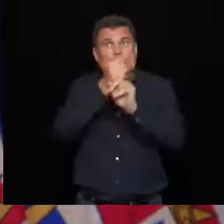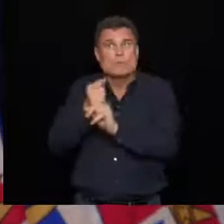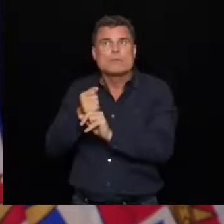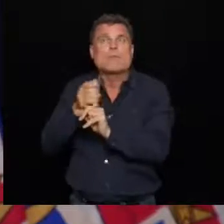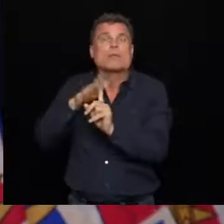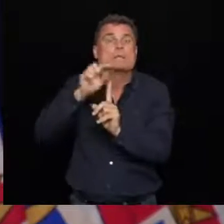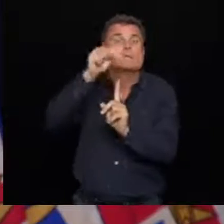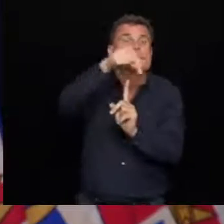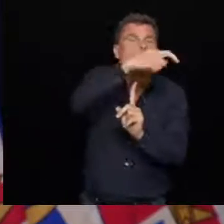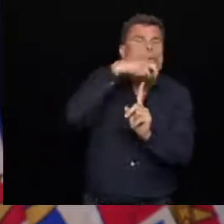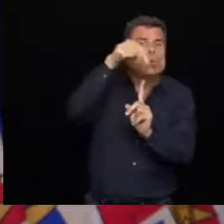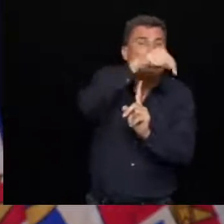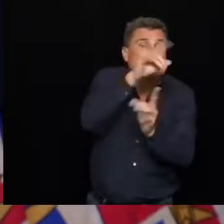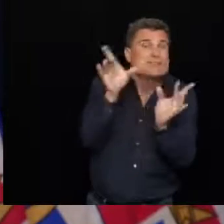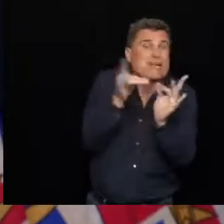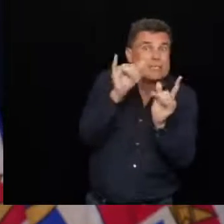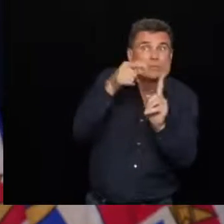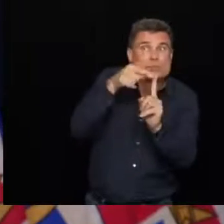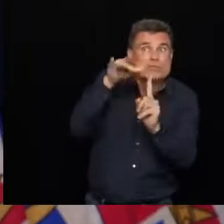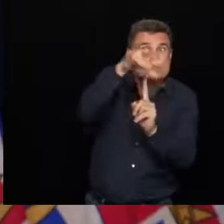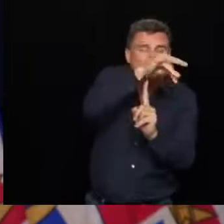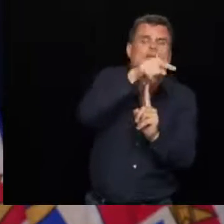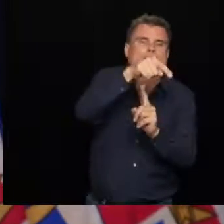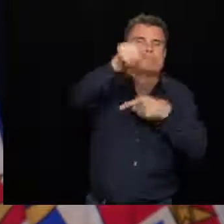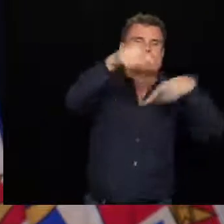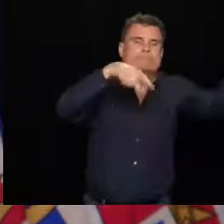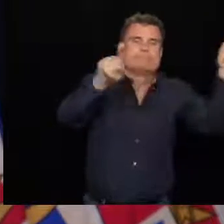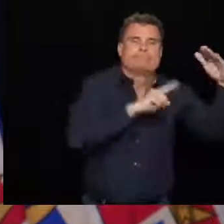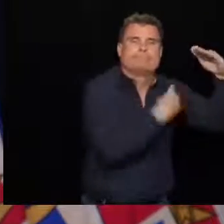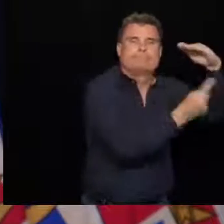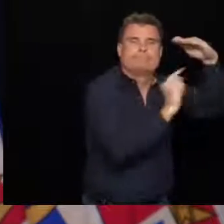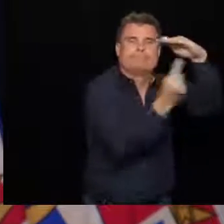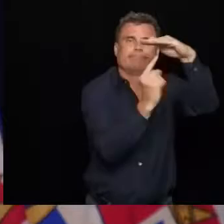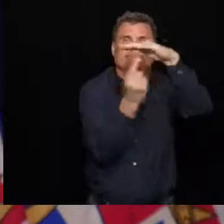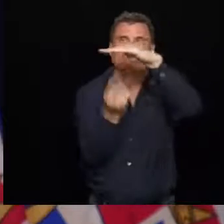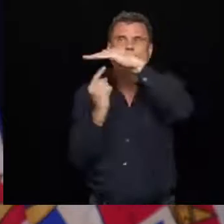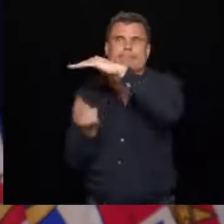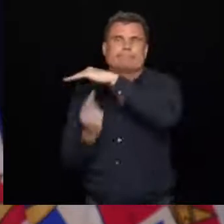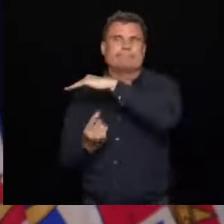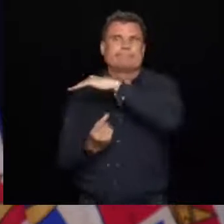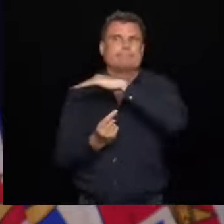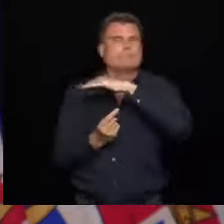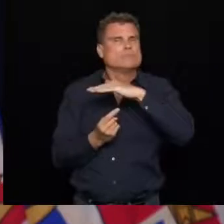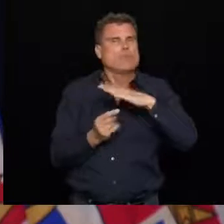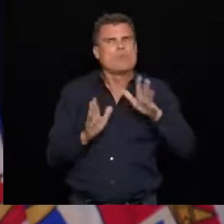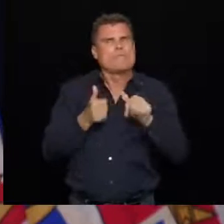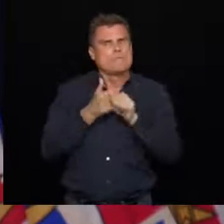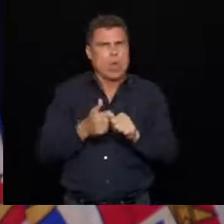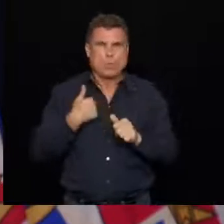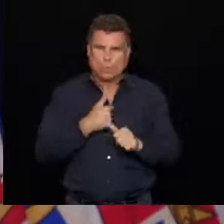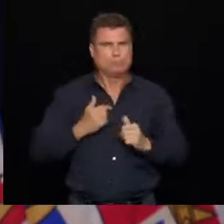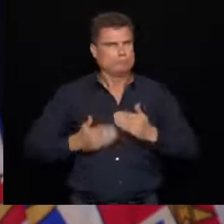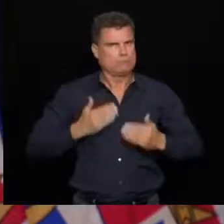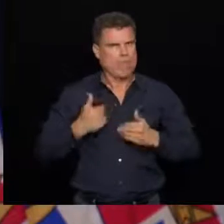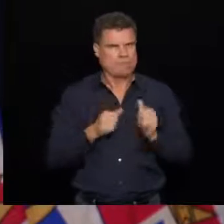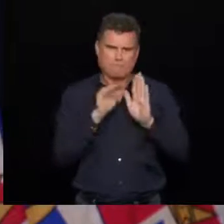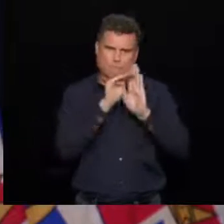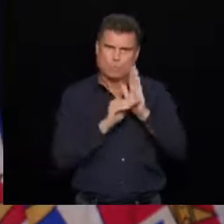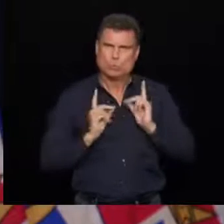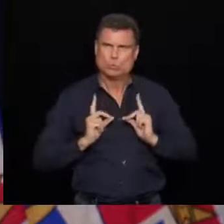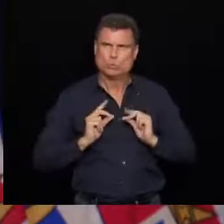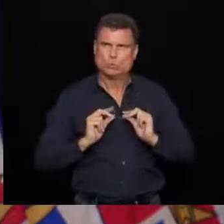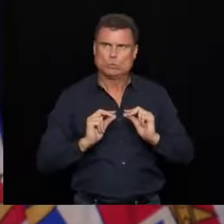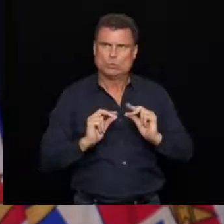we actively manage any case in the school, and that is what is going to help us prevent more transmission. And if